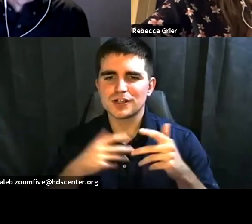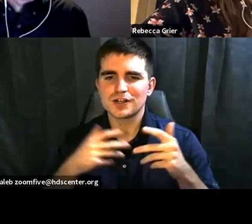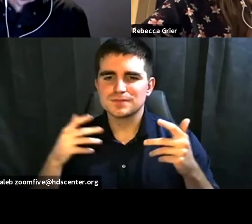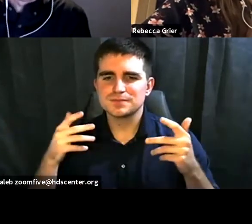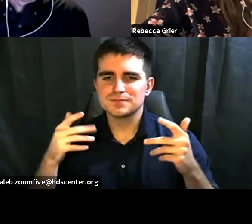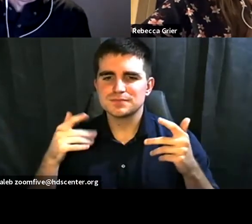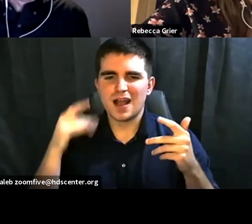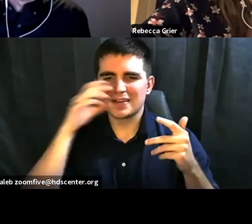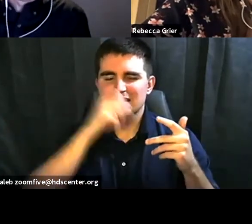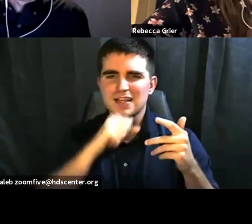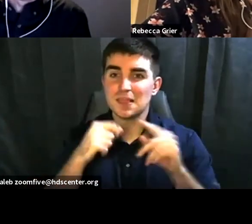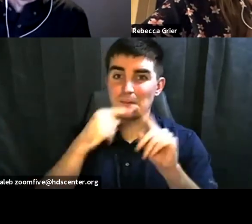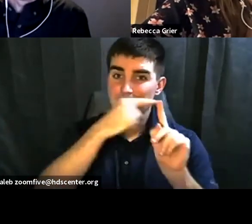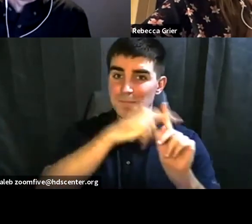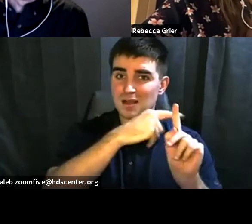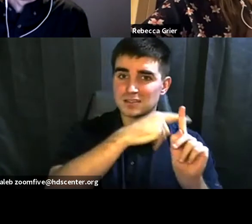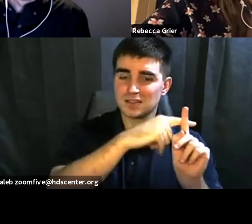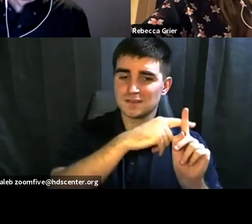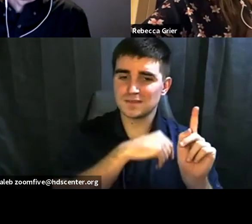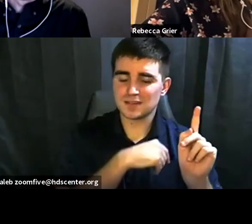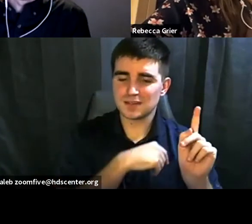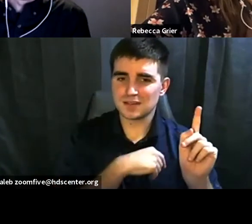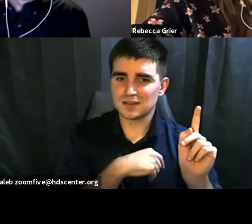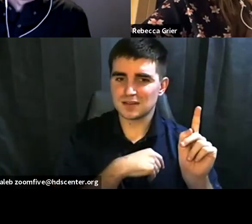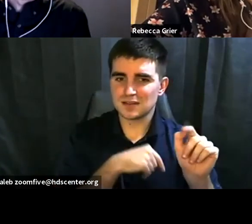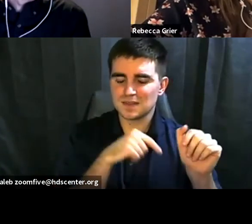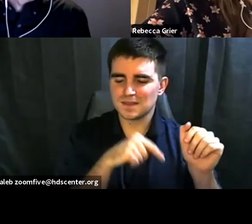I guess on the positive, this